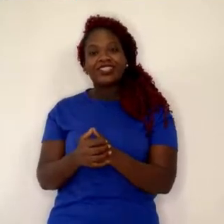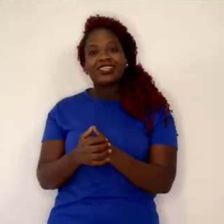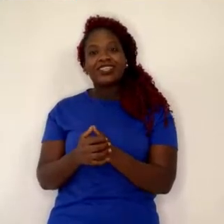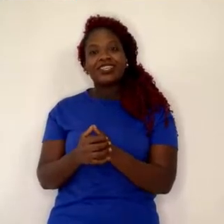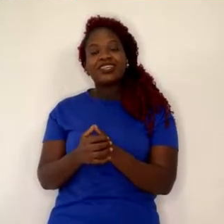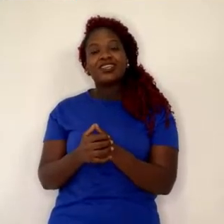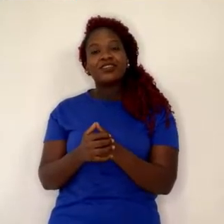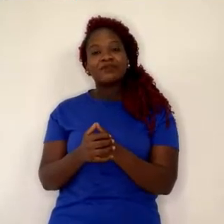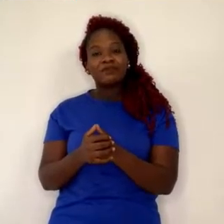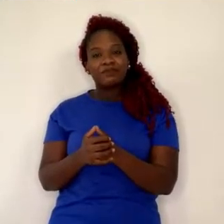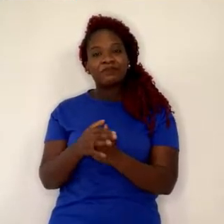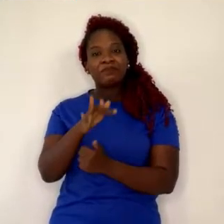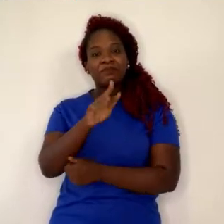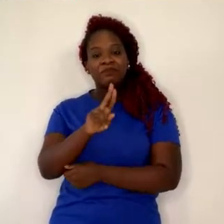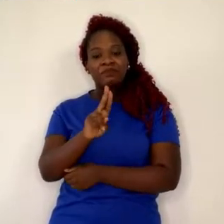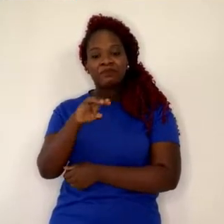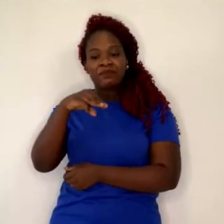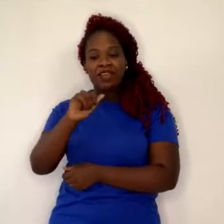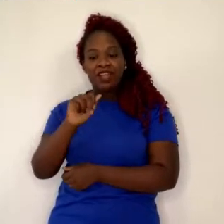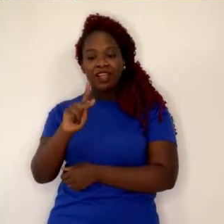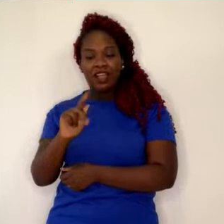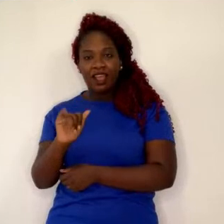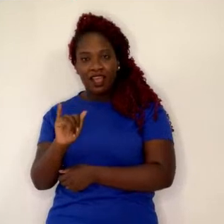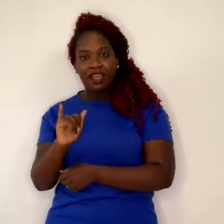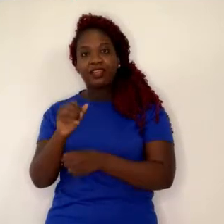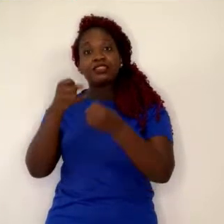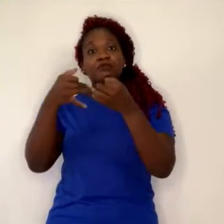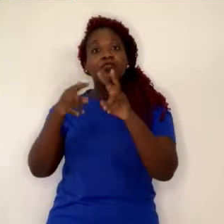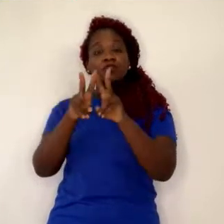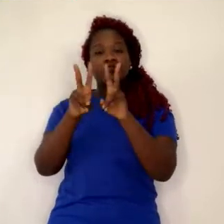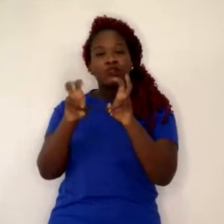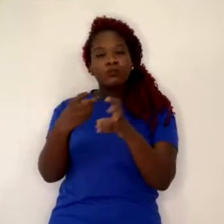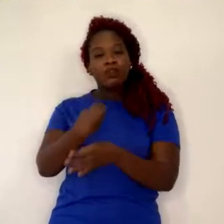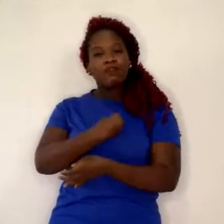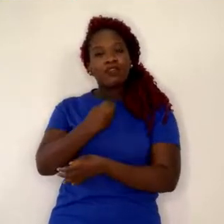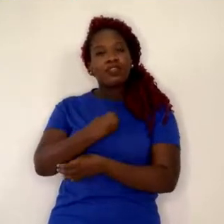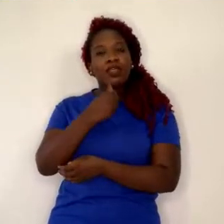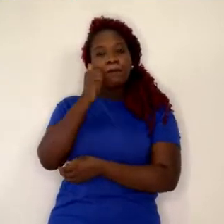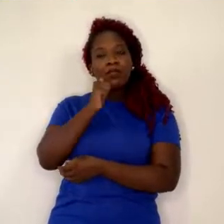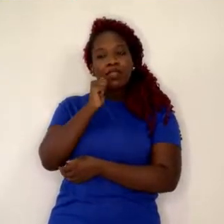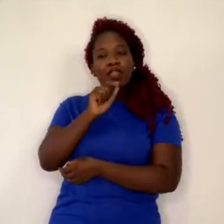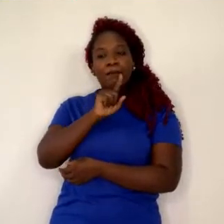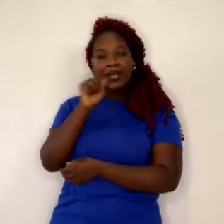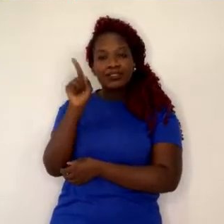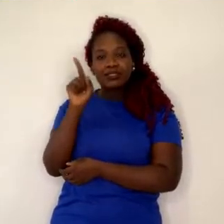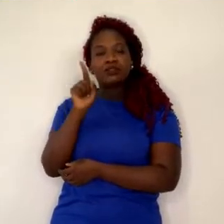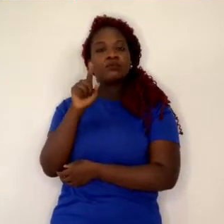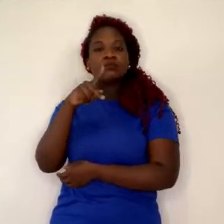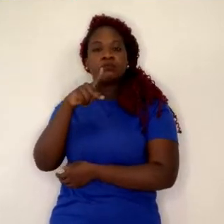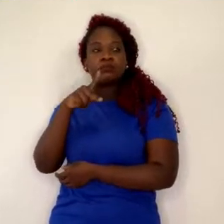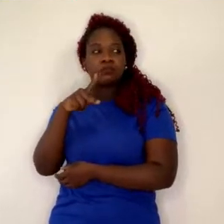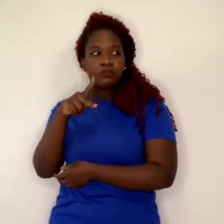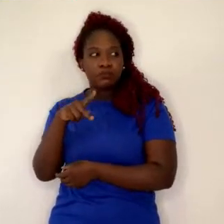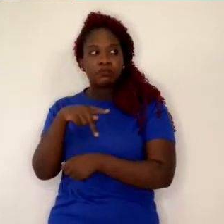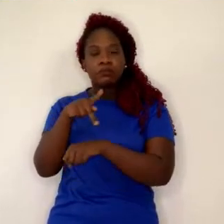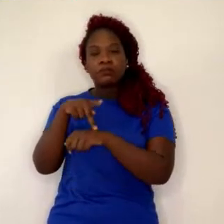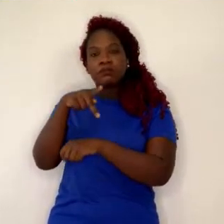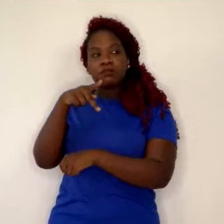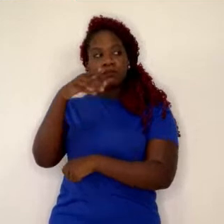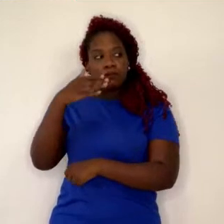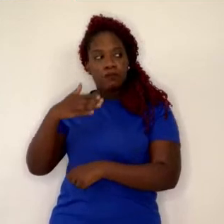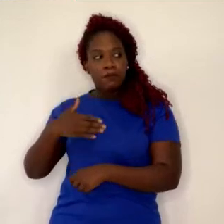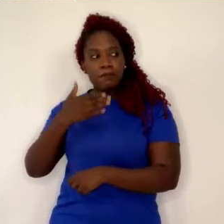Fundo Macai is the space in which Malala used to write about the realities of women in Pakistan and